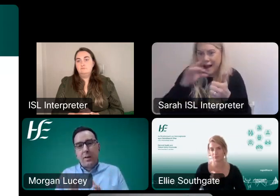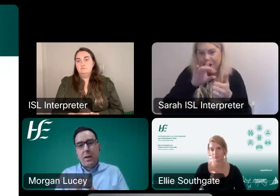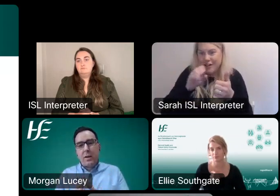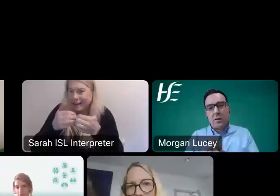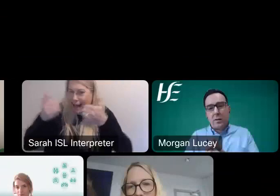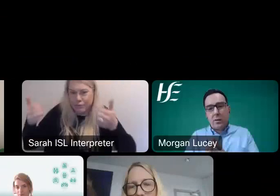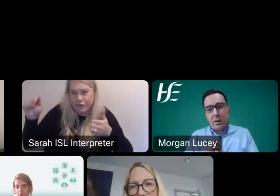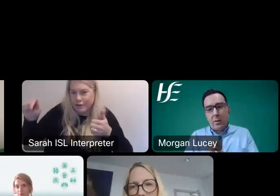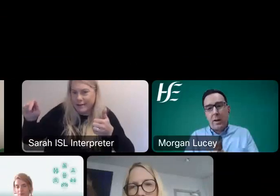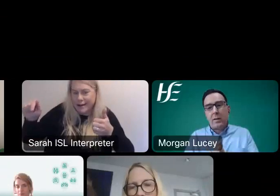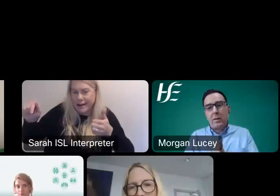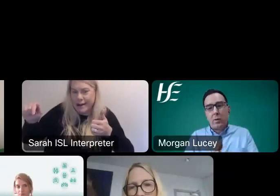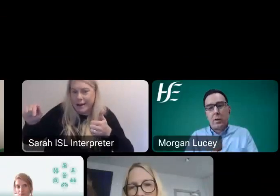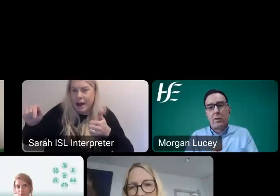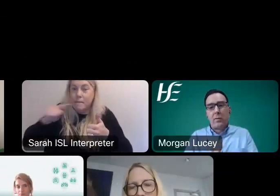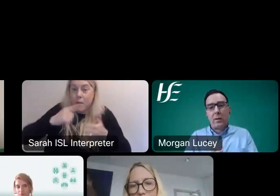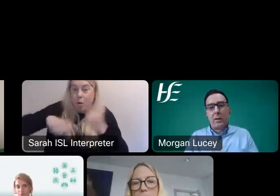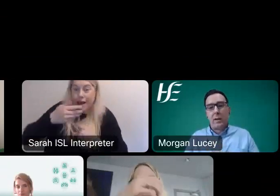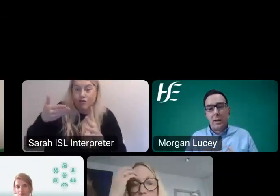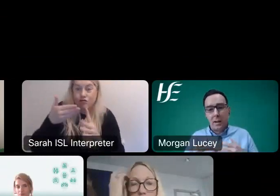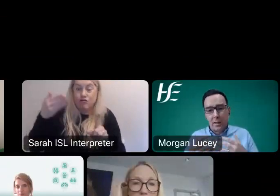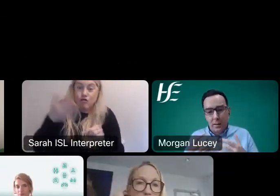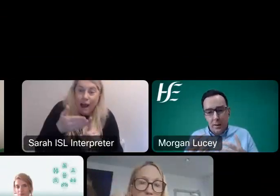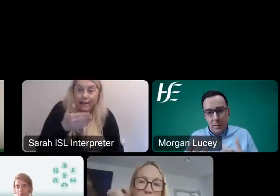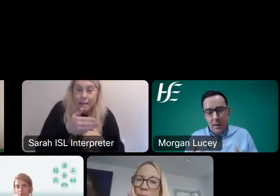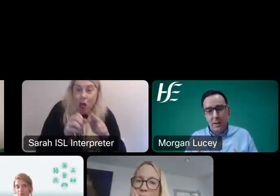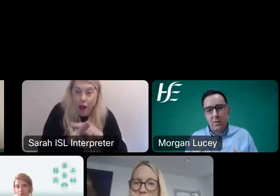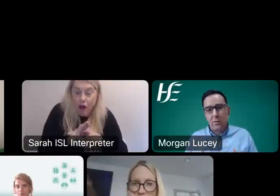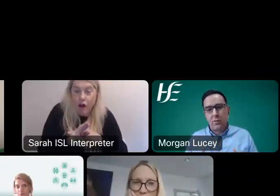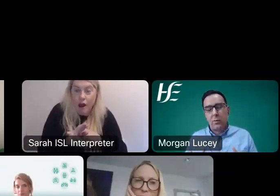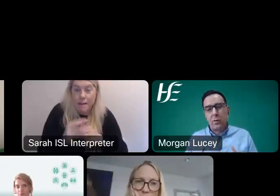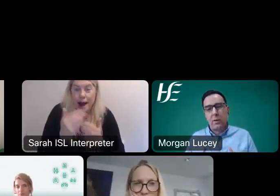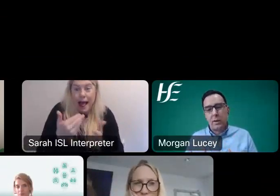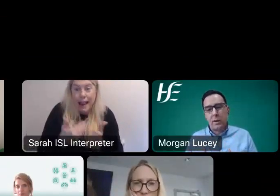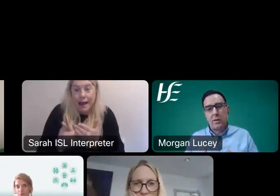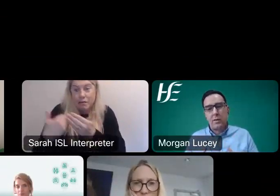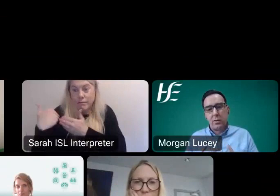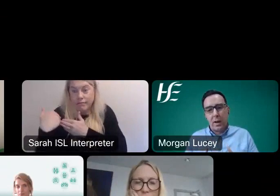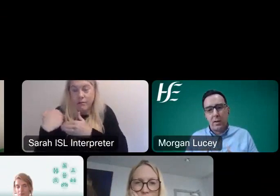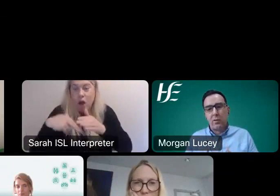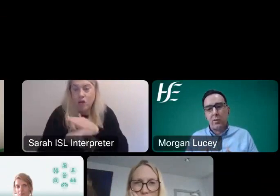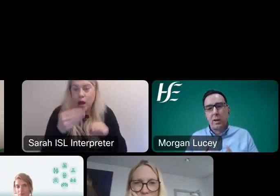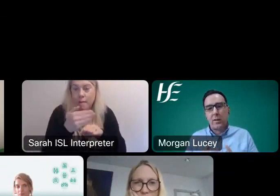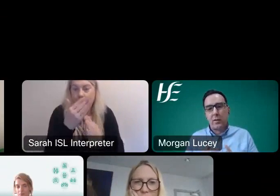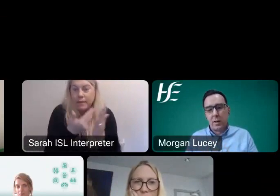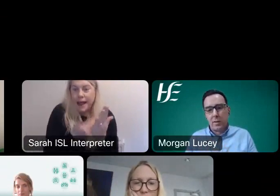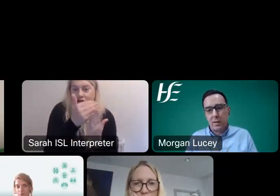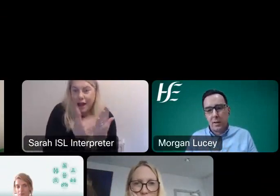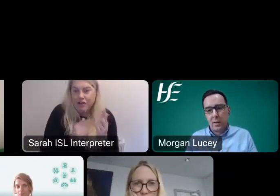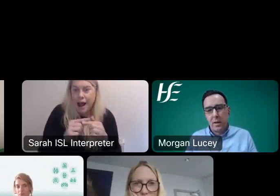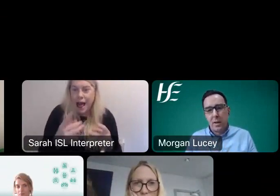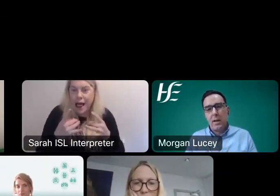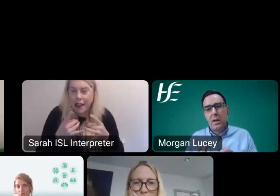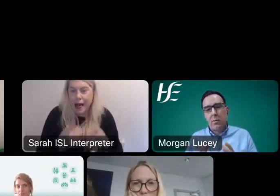because they are their direct employer, and they have a legal obligation under employment legislation to do that, and under health and safety